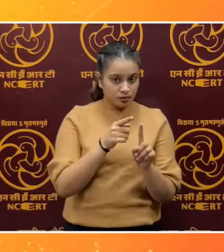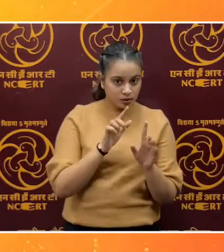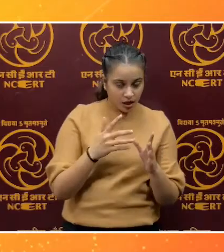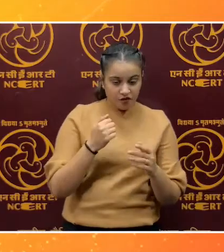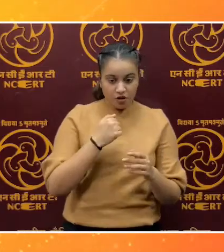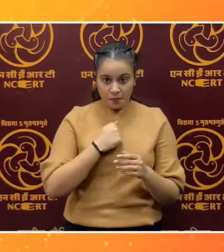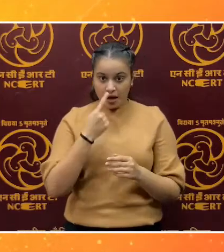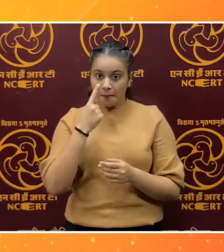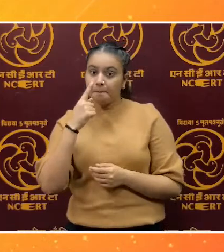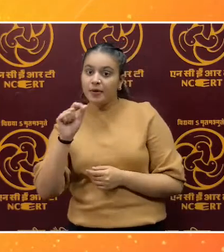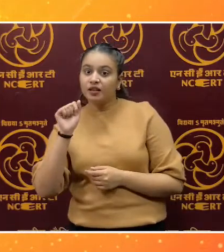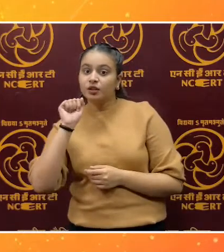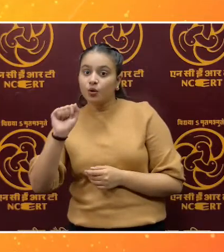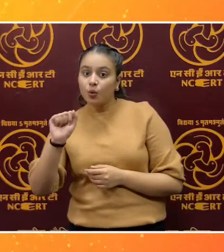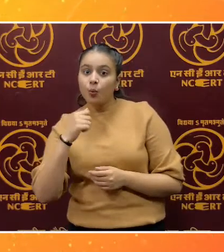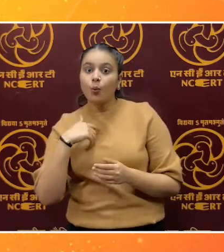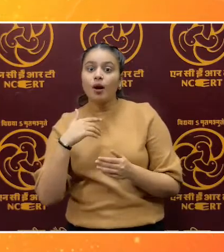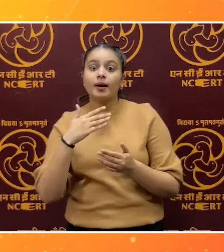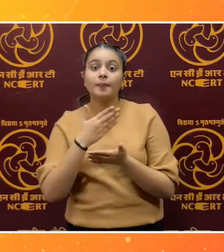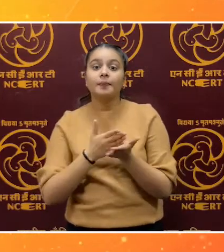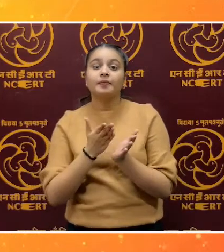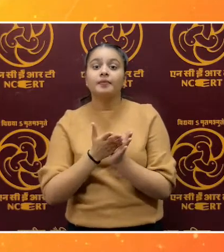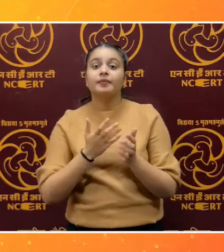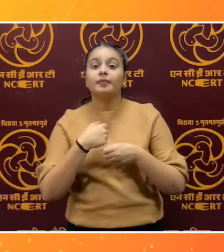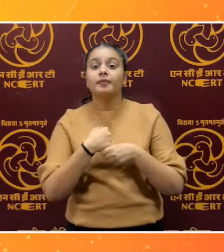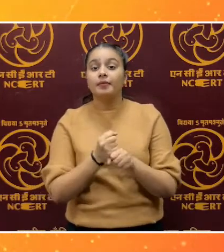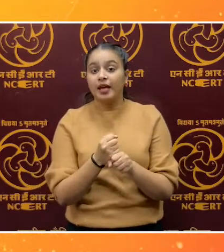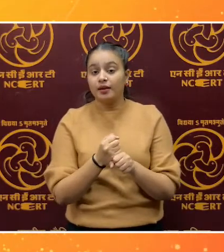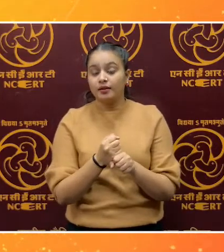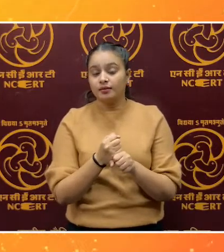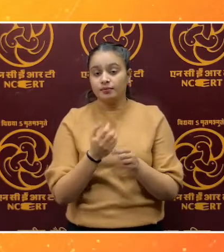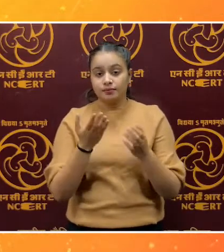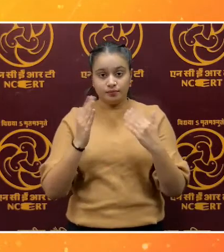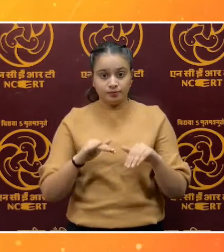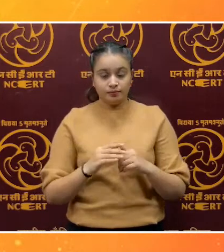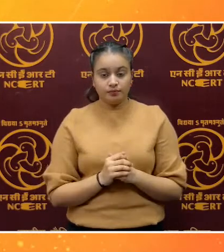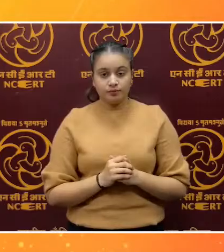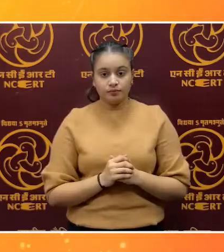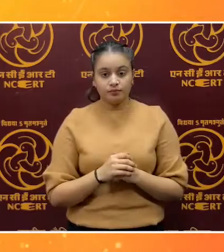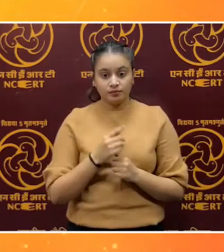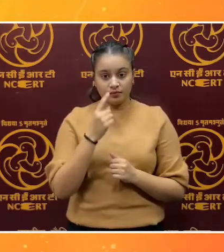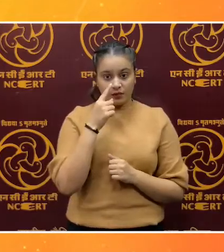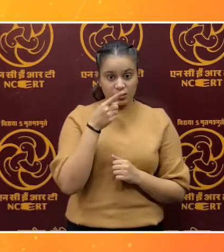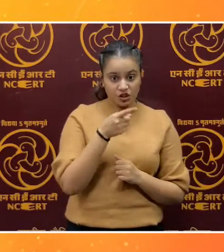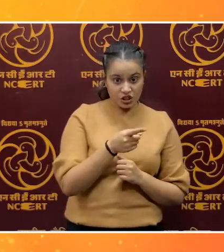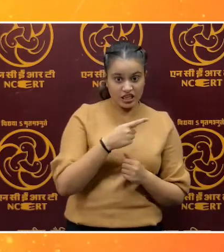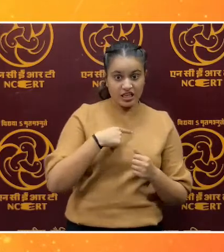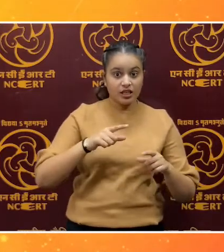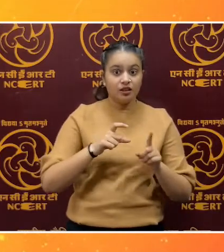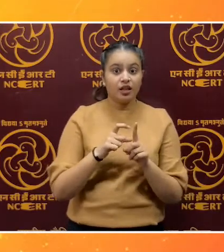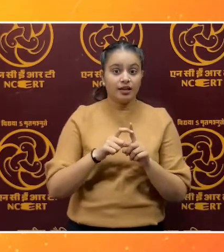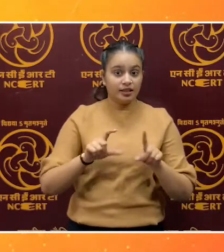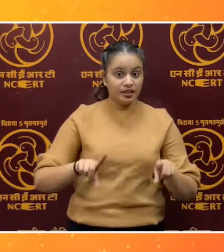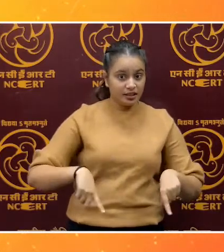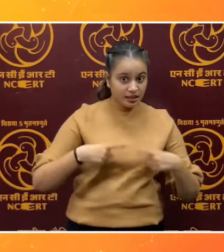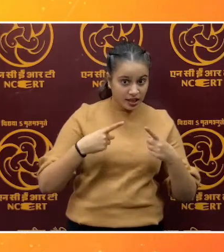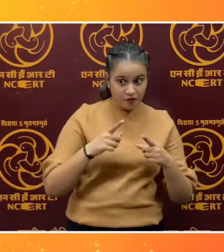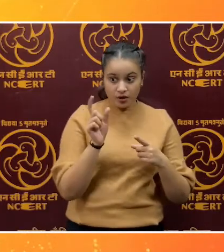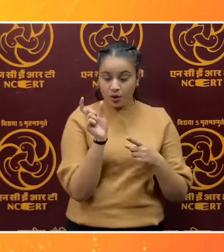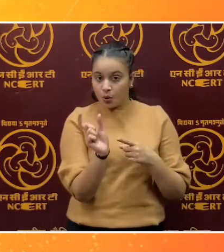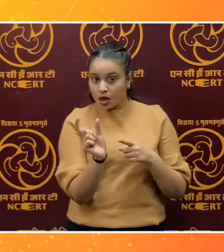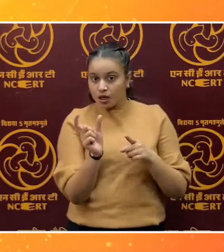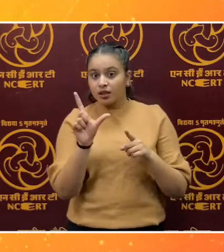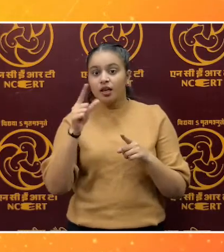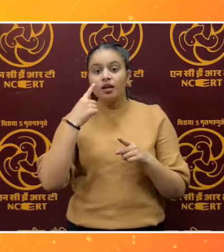mother has baked. You have to use has and have for sure. She has lived in Delhi. They have. Now it